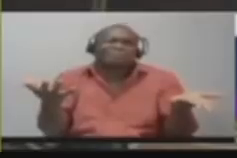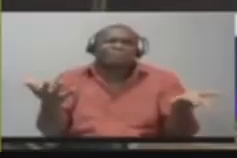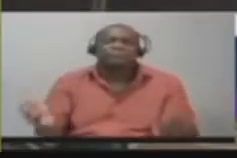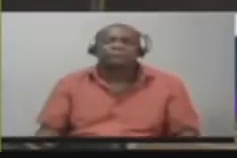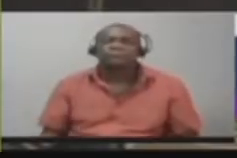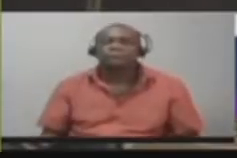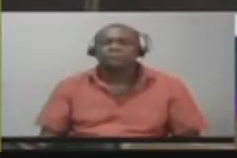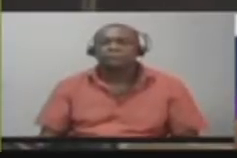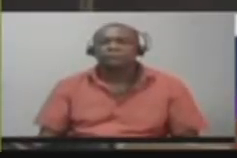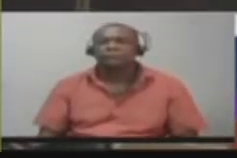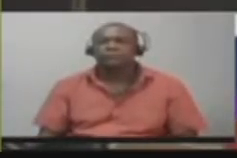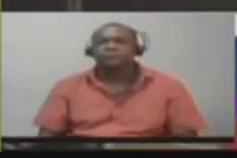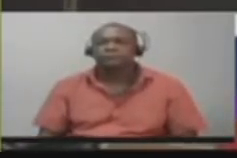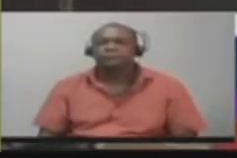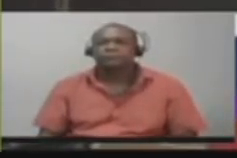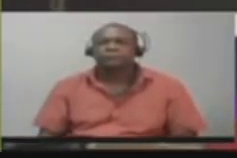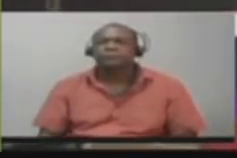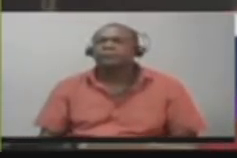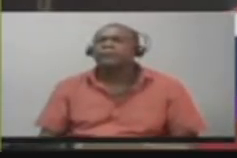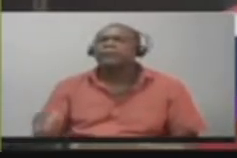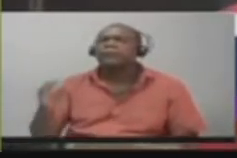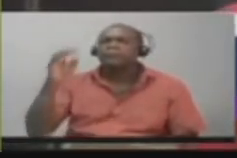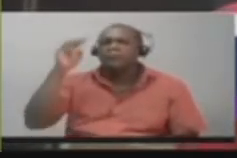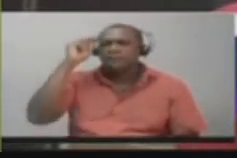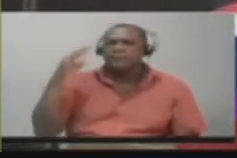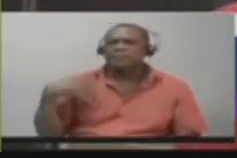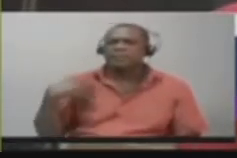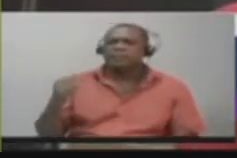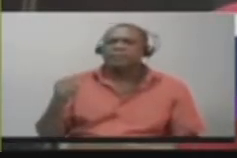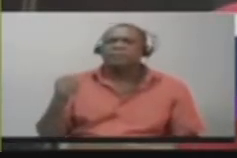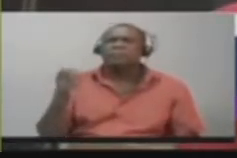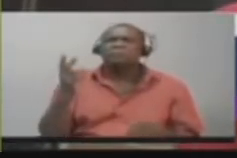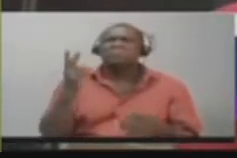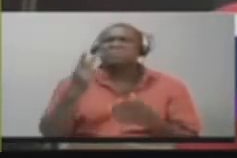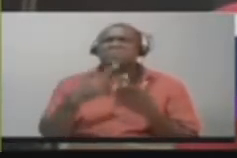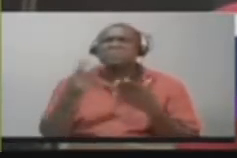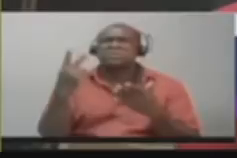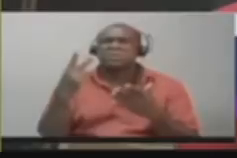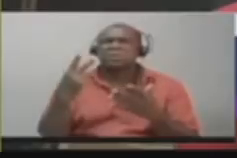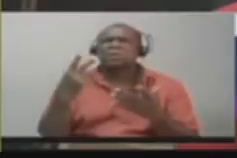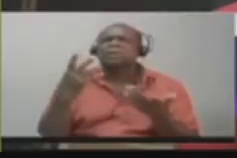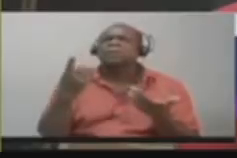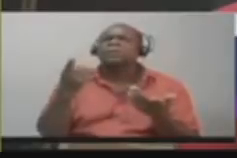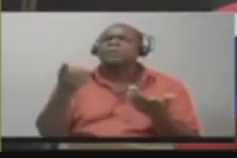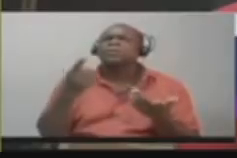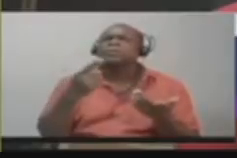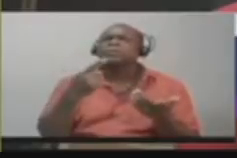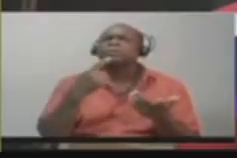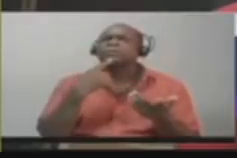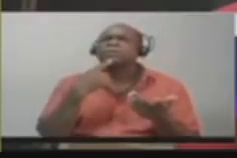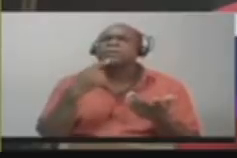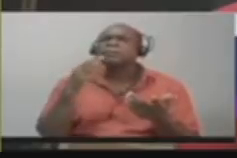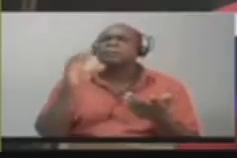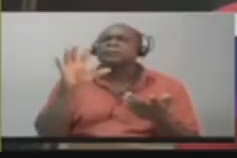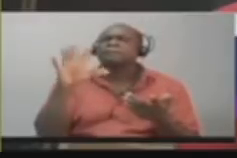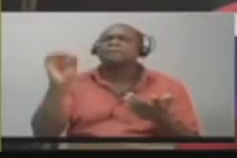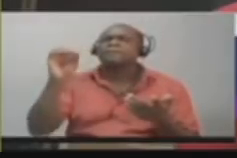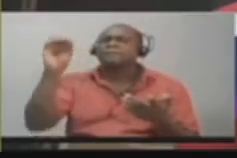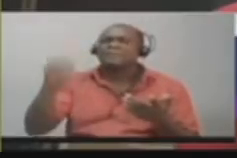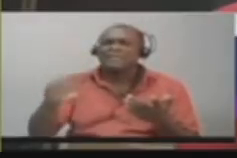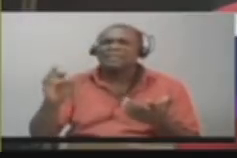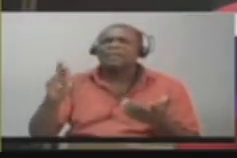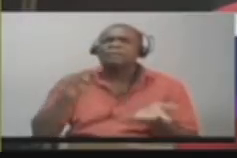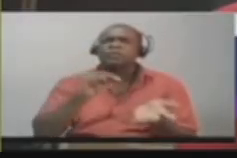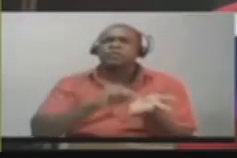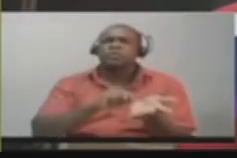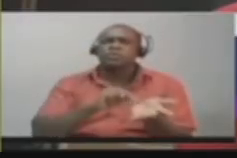a couple of weeks ago, I think it was about 2 press conferences ago, you said around 50% of all nurses have been vaccinated. Has there been any,